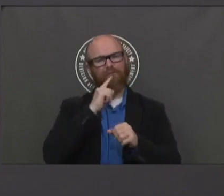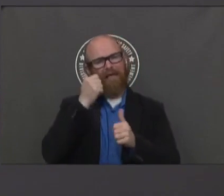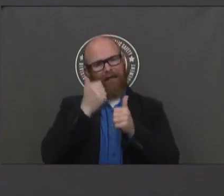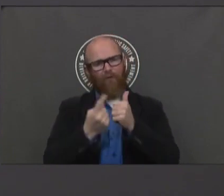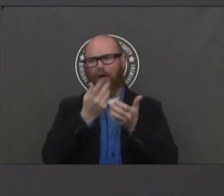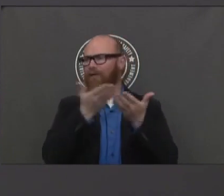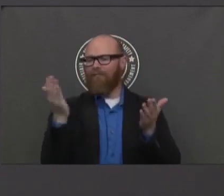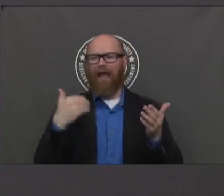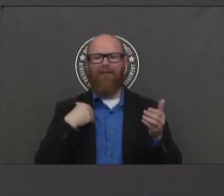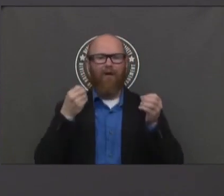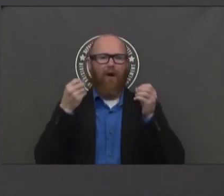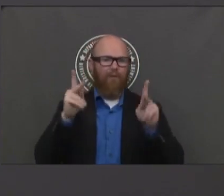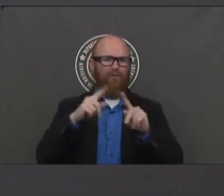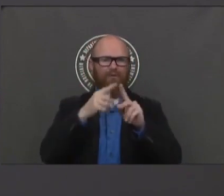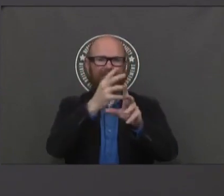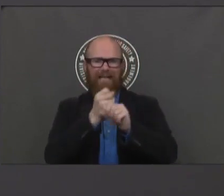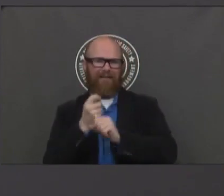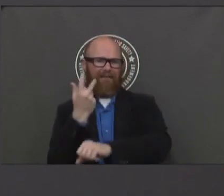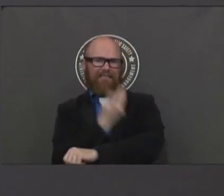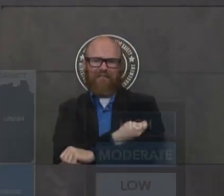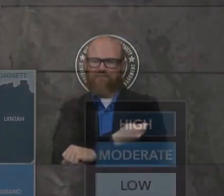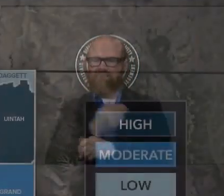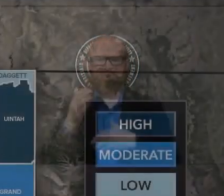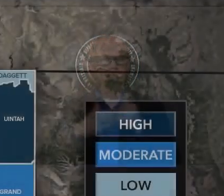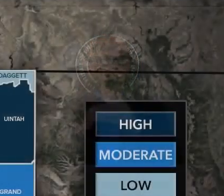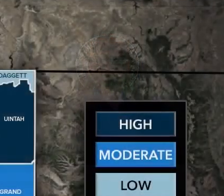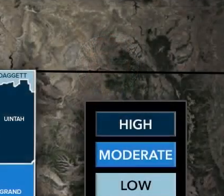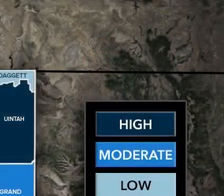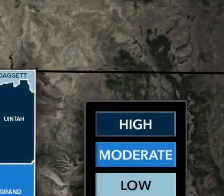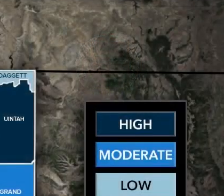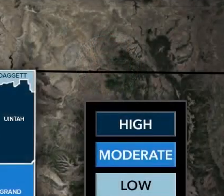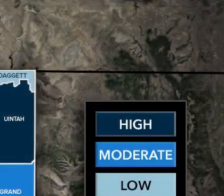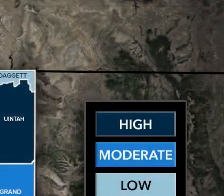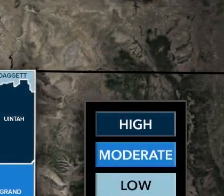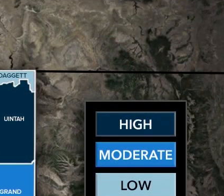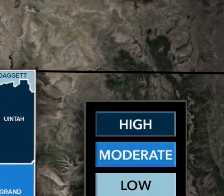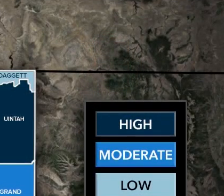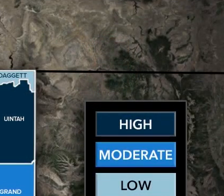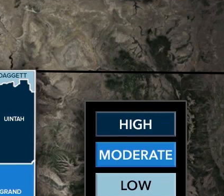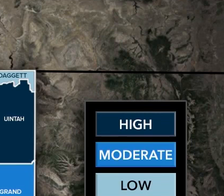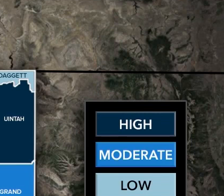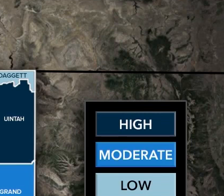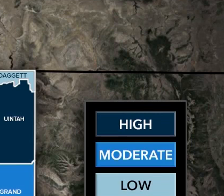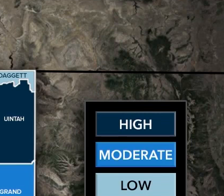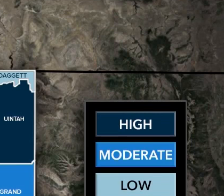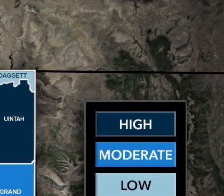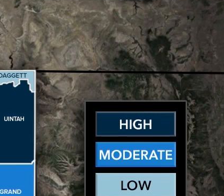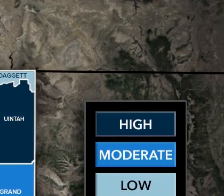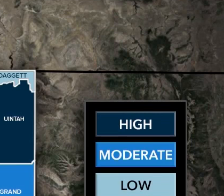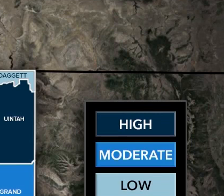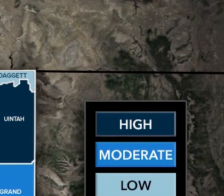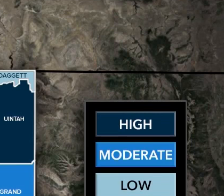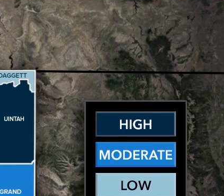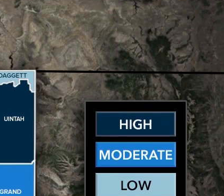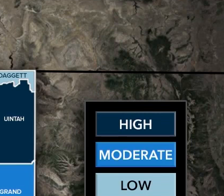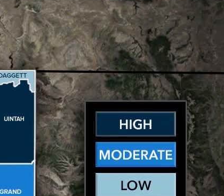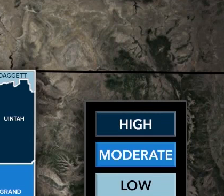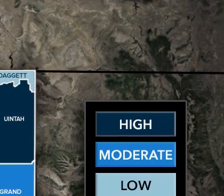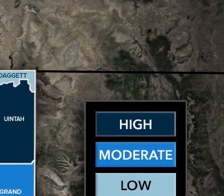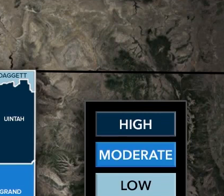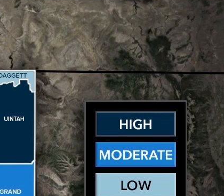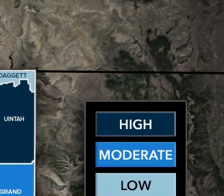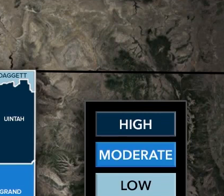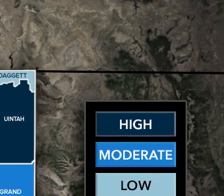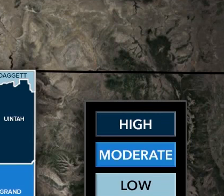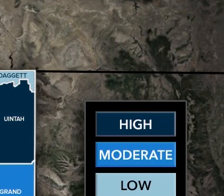one, regardless of who they are or where they live. Major changes were announced to the transmission index. Salt Lake and Davis counties were among